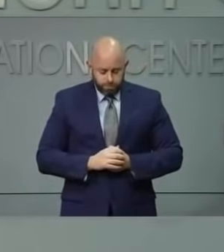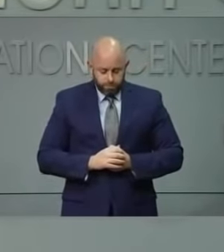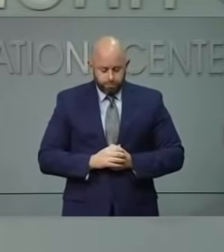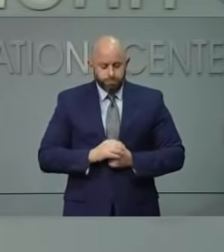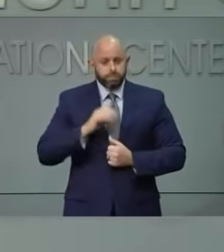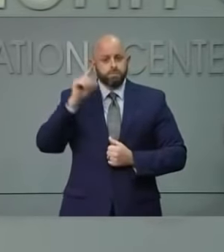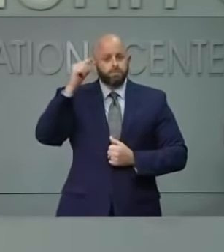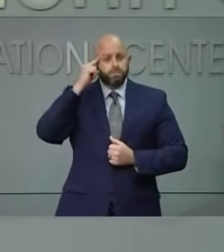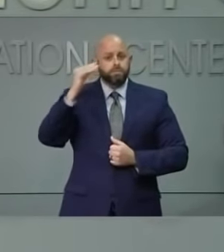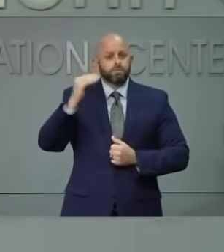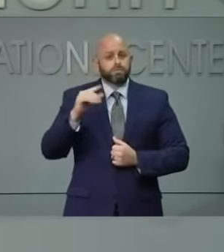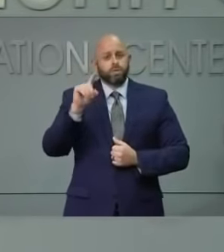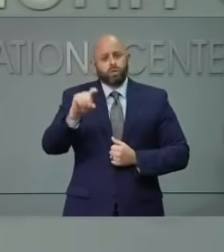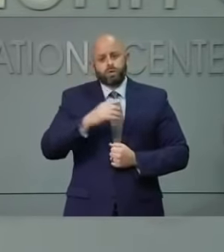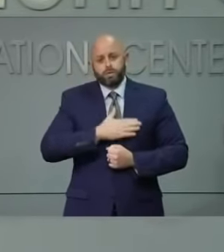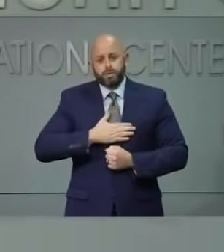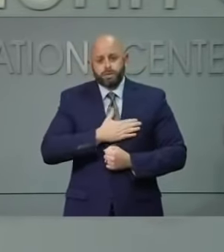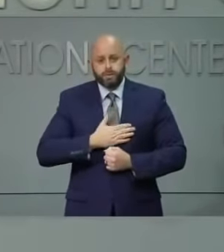Next question, please.